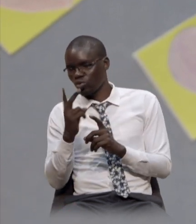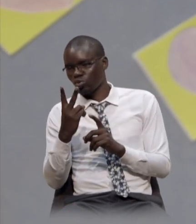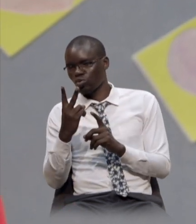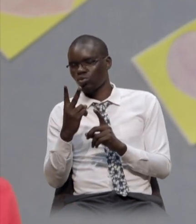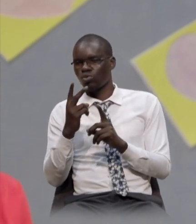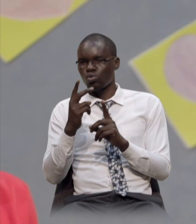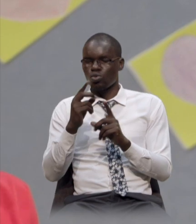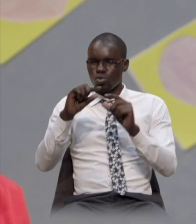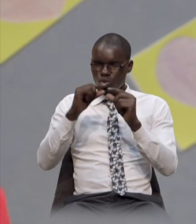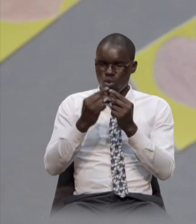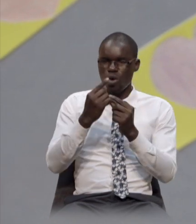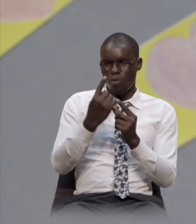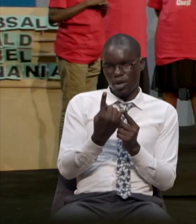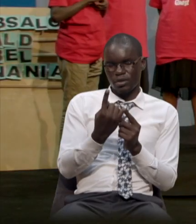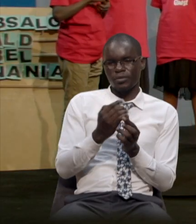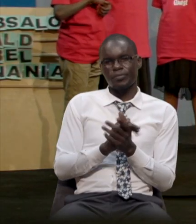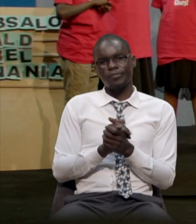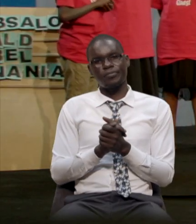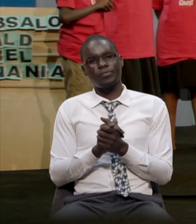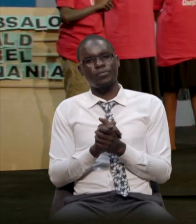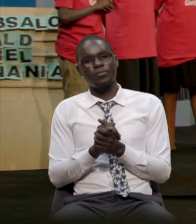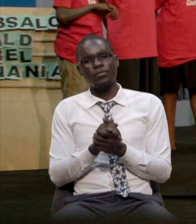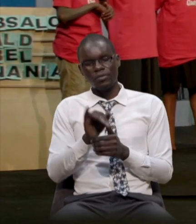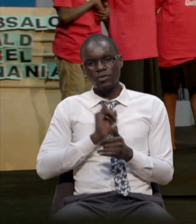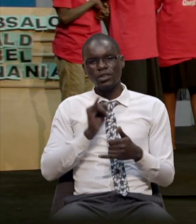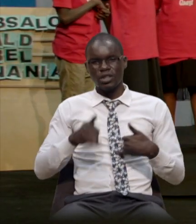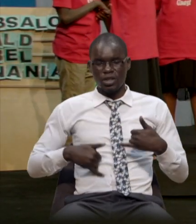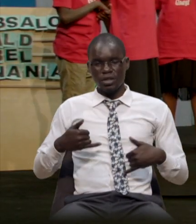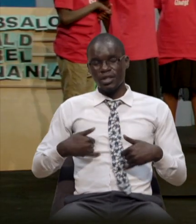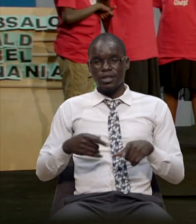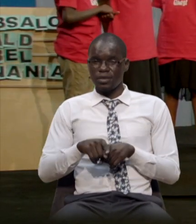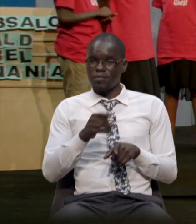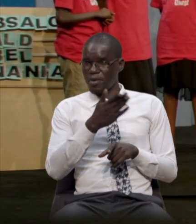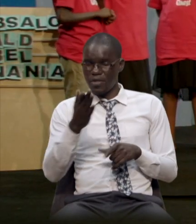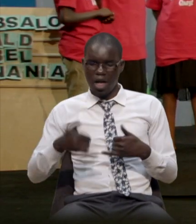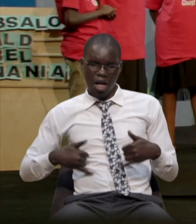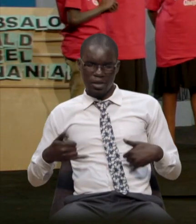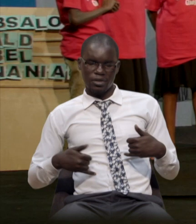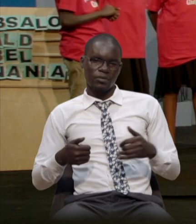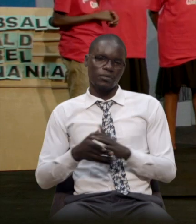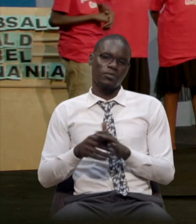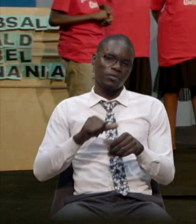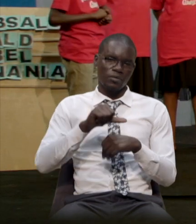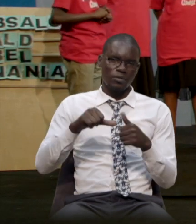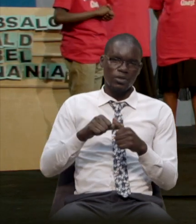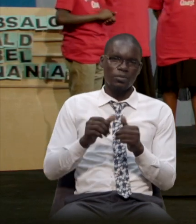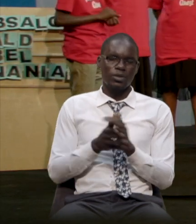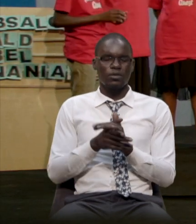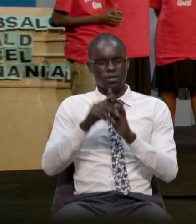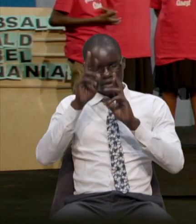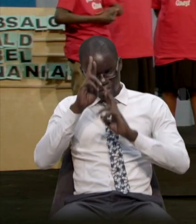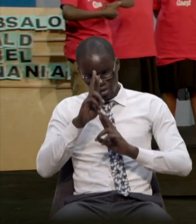Question two, group one. Are you getting fun with the Bible? Yes. Yeah, I'm enjoying it. I hope you're enjoying something at home about